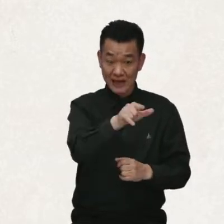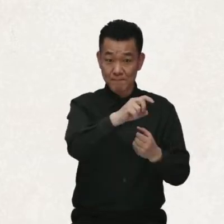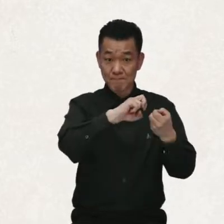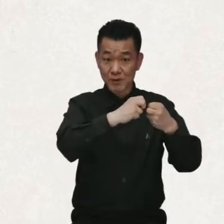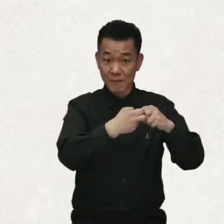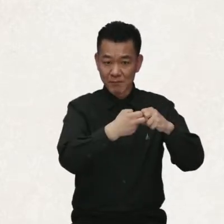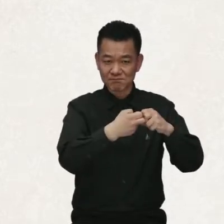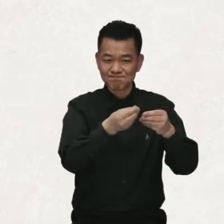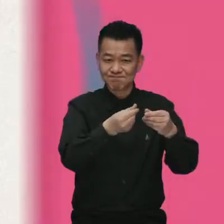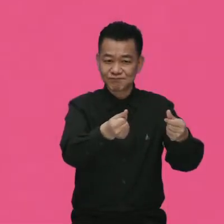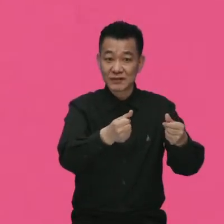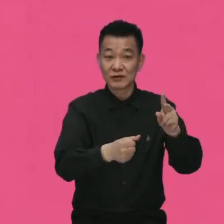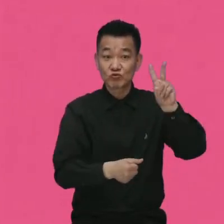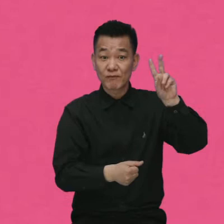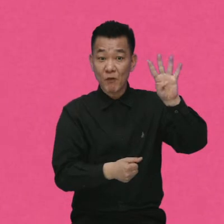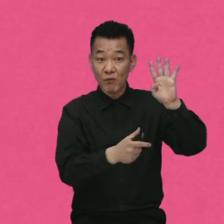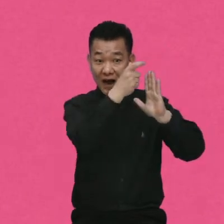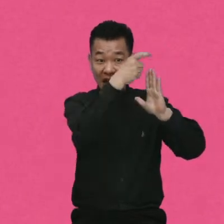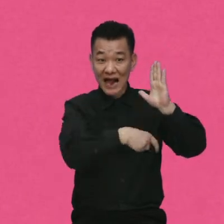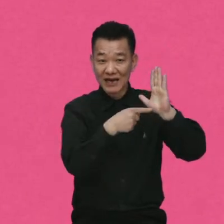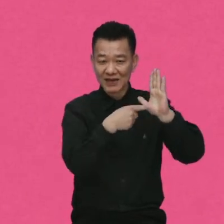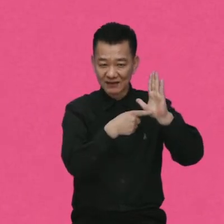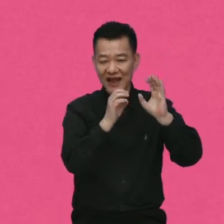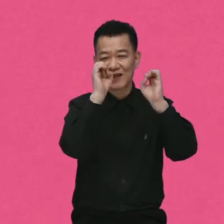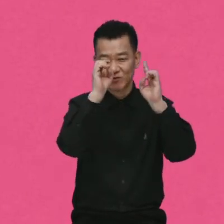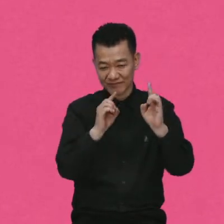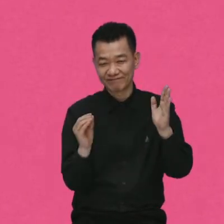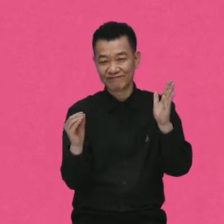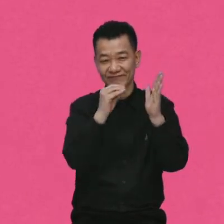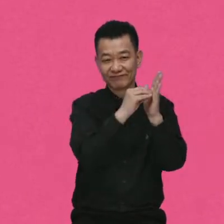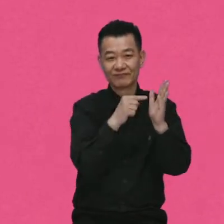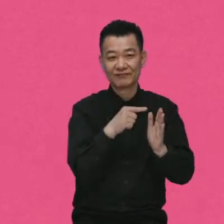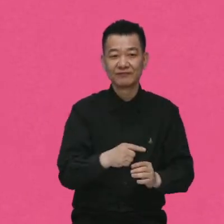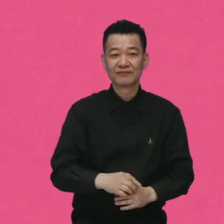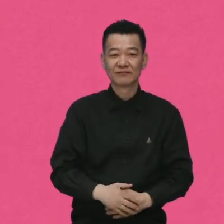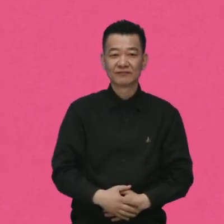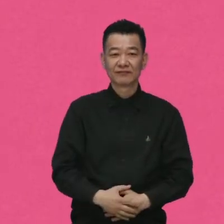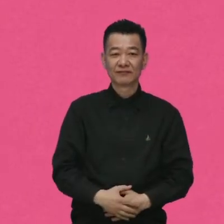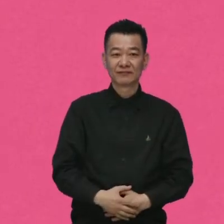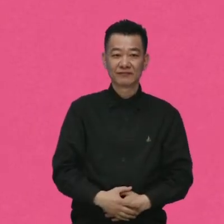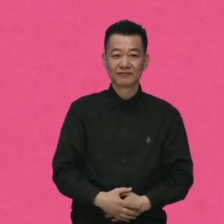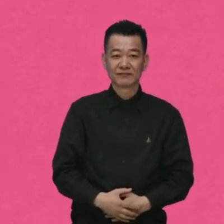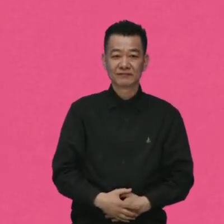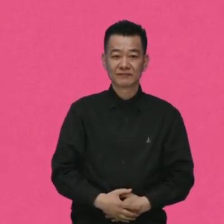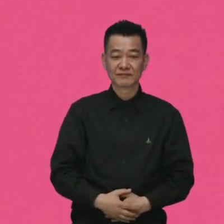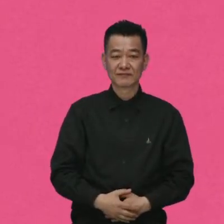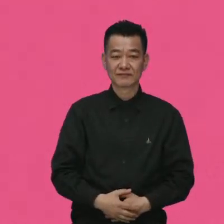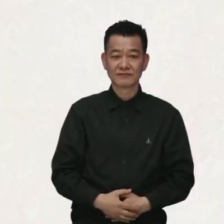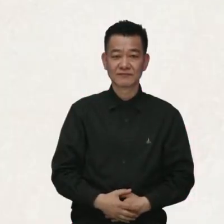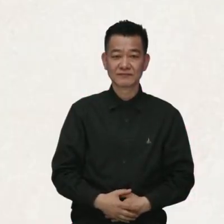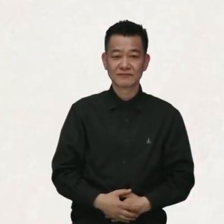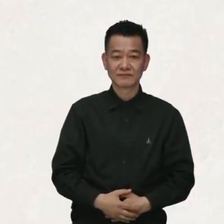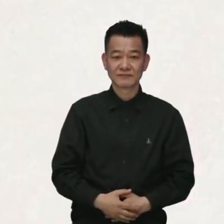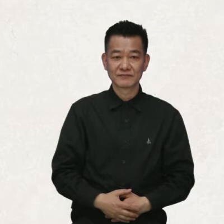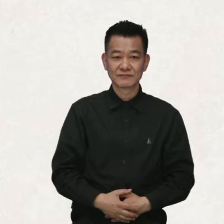To solve these problems, Article 24, Education, was created in the UN CRPD.